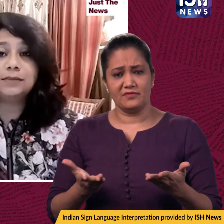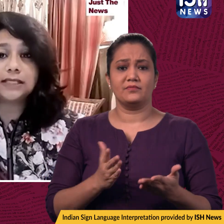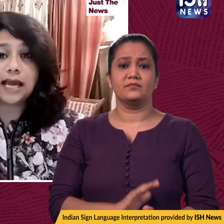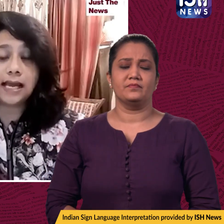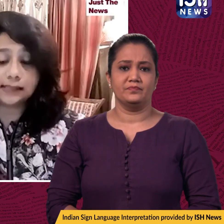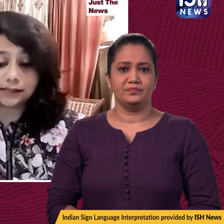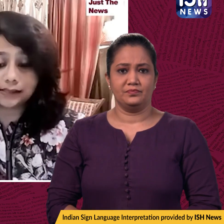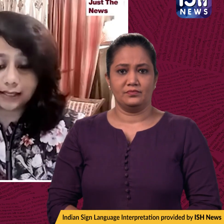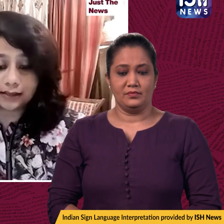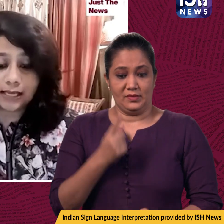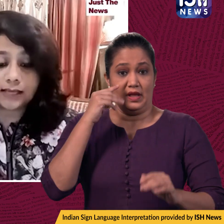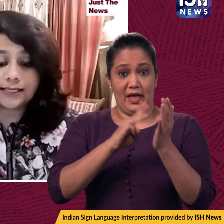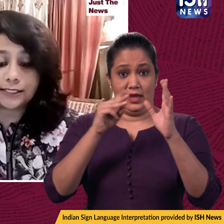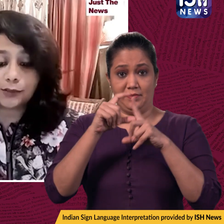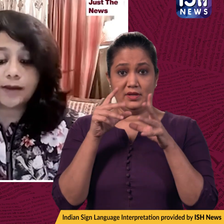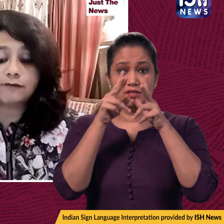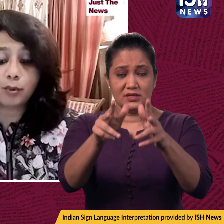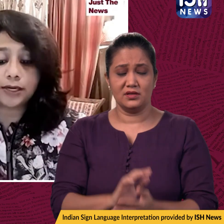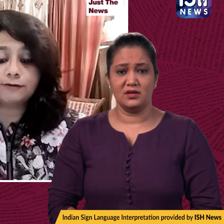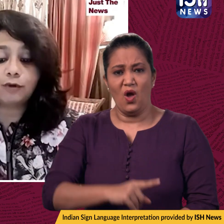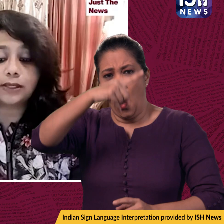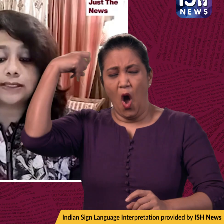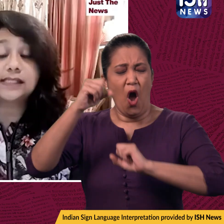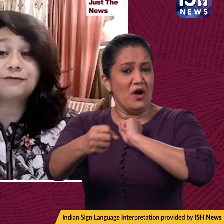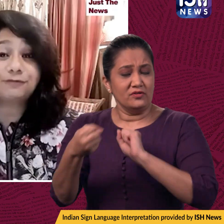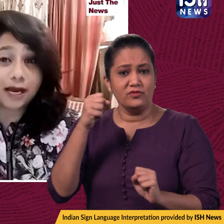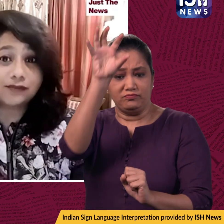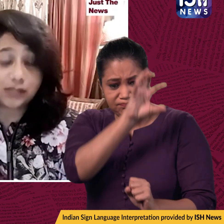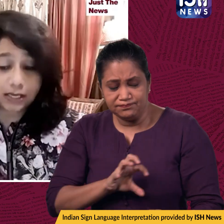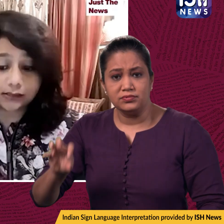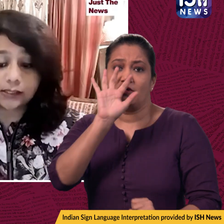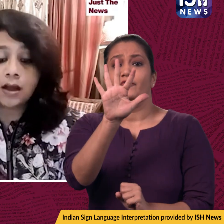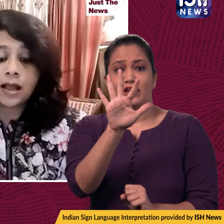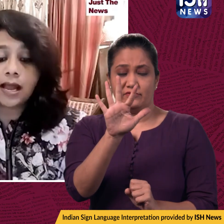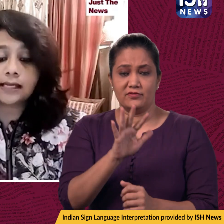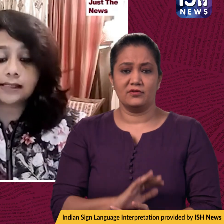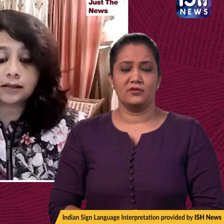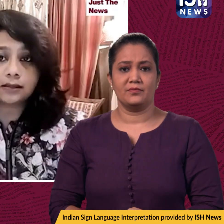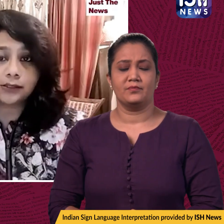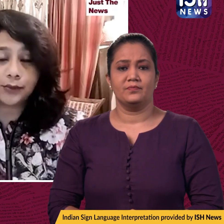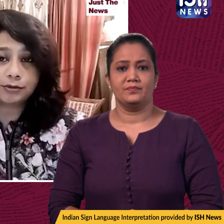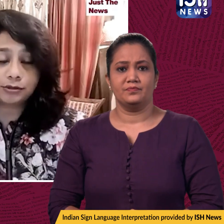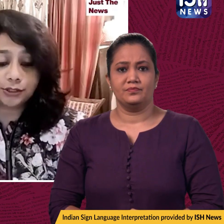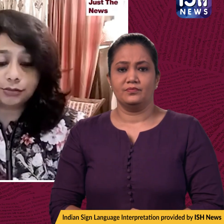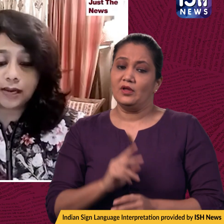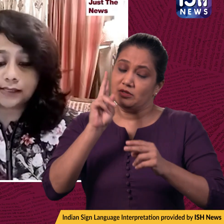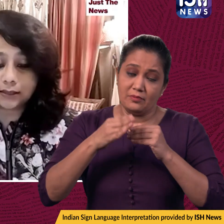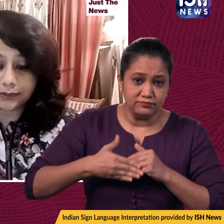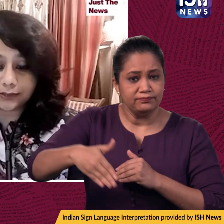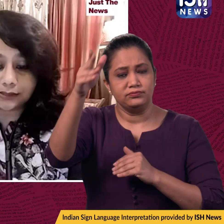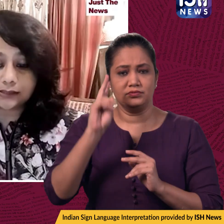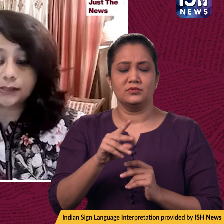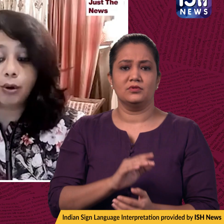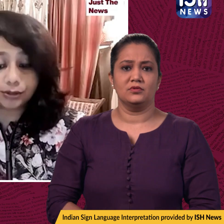the IMD has said that heat wave warning for at least 5 states is going to continue as